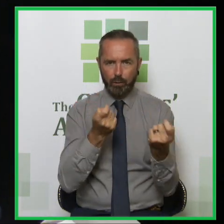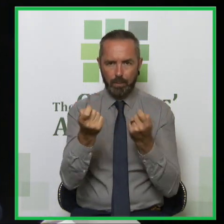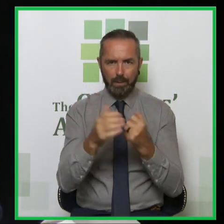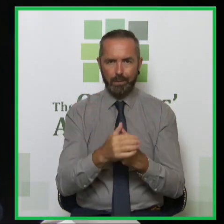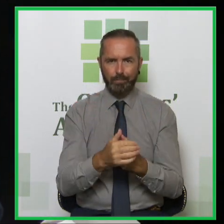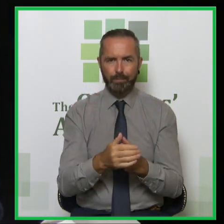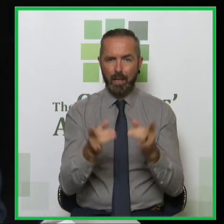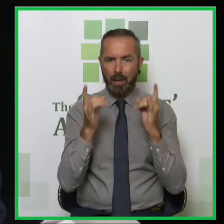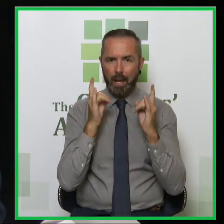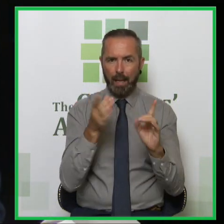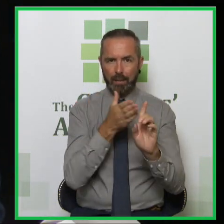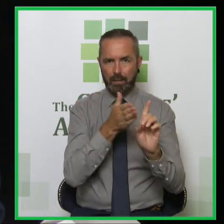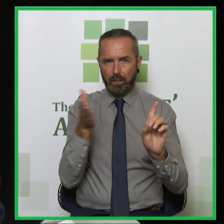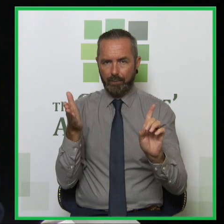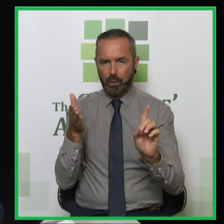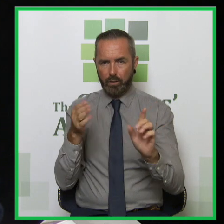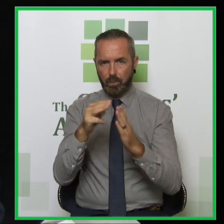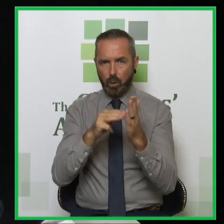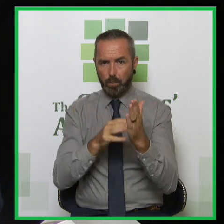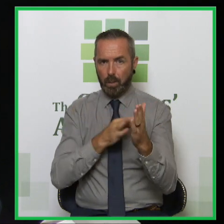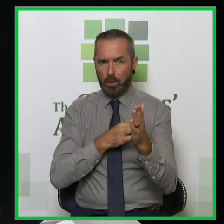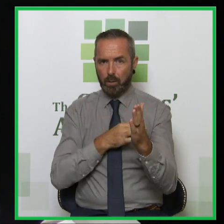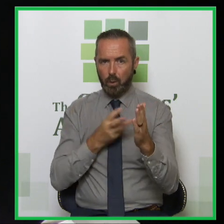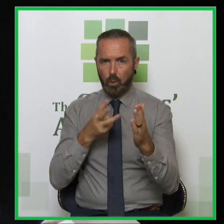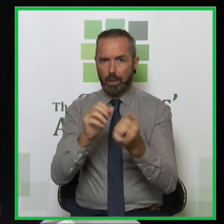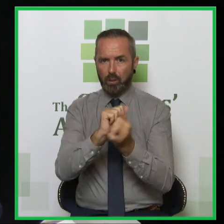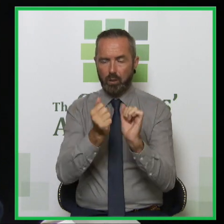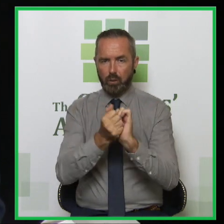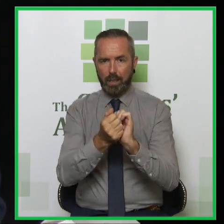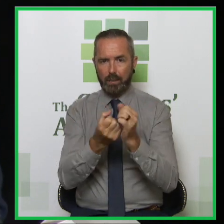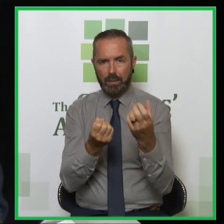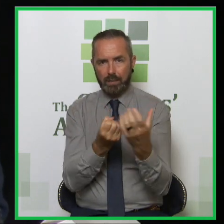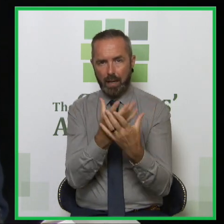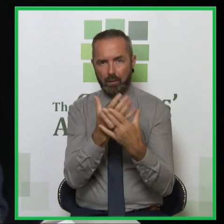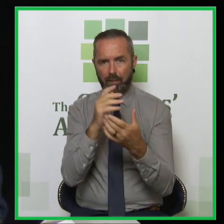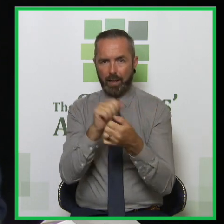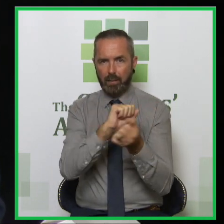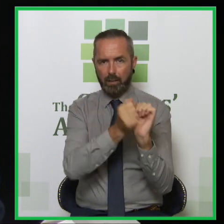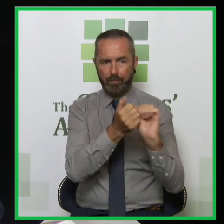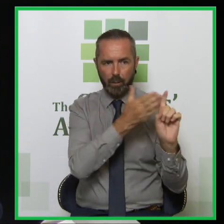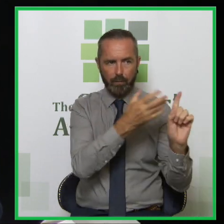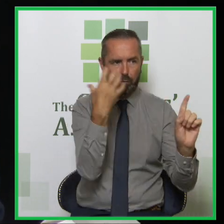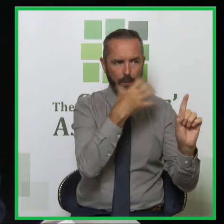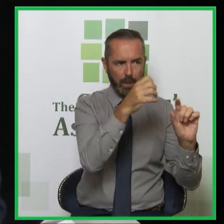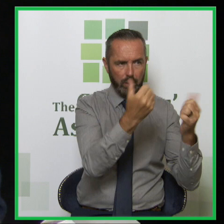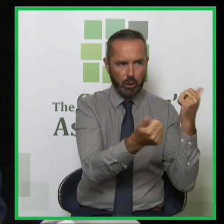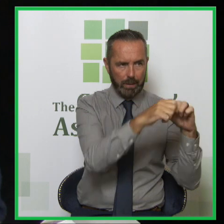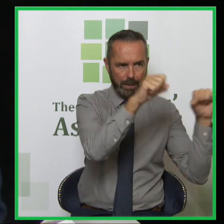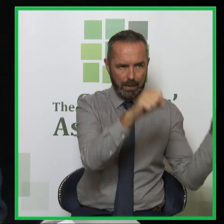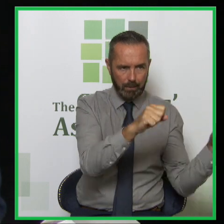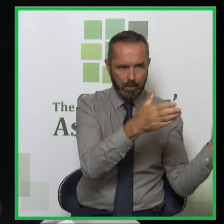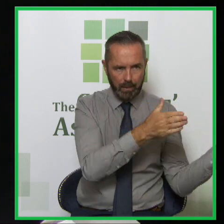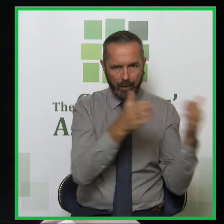very good example of changing our narrative and the diversion from the criminal justice system to our health